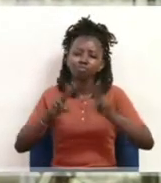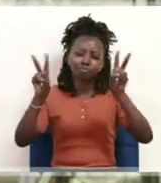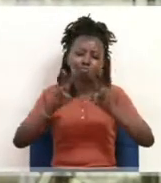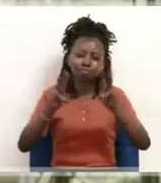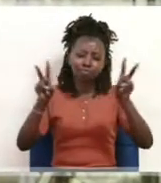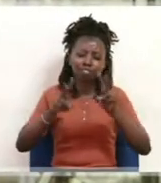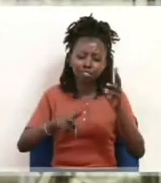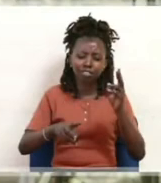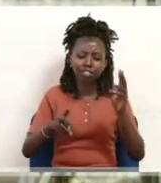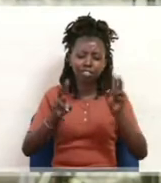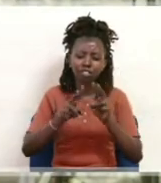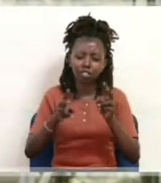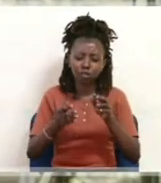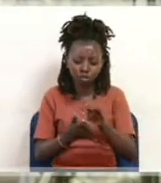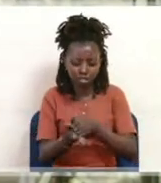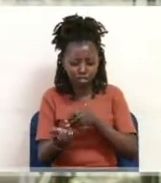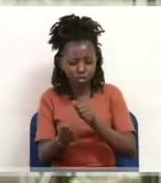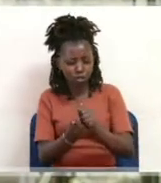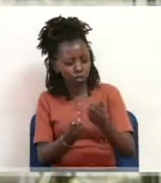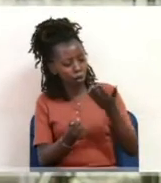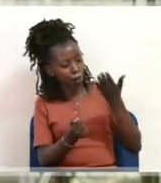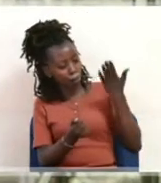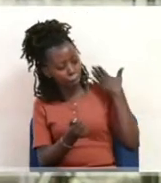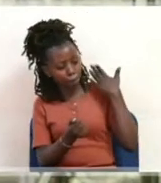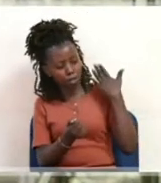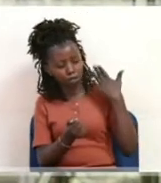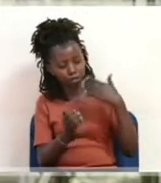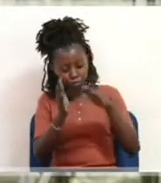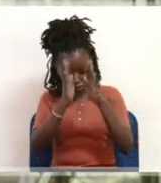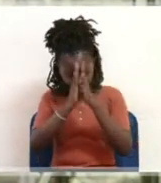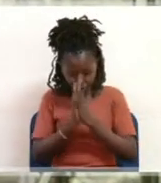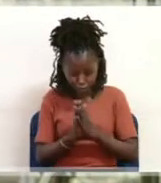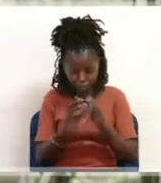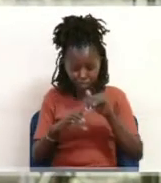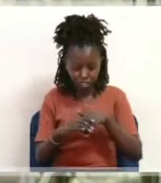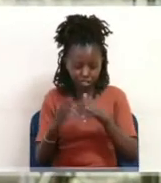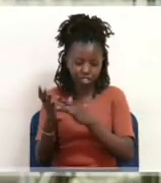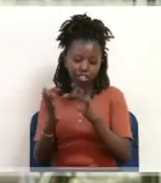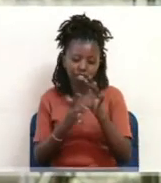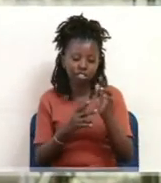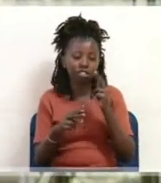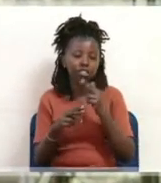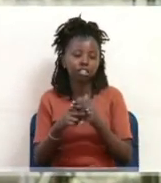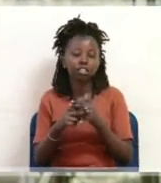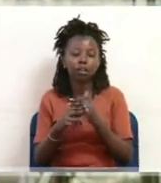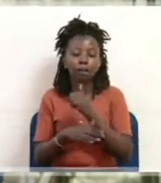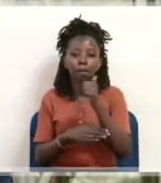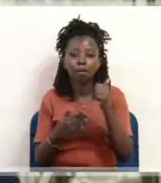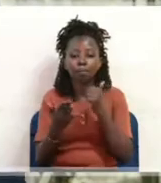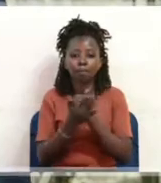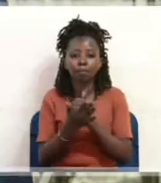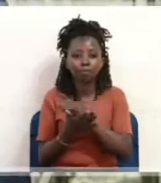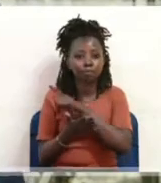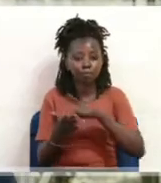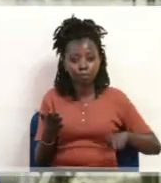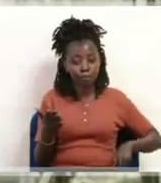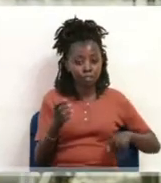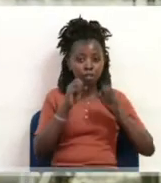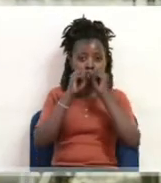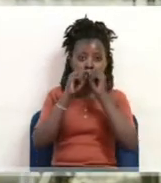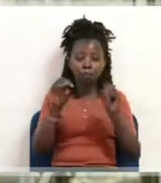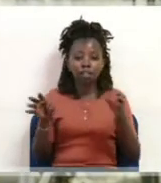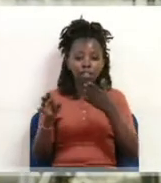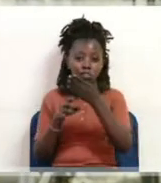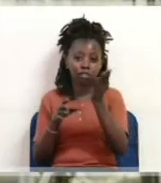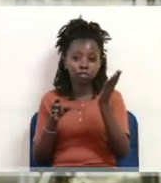of the past. For this is our prayer. In Jesus' name, amen. The Lord bless you, and the